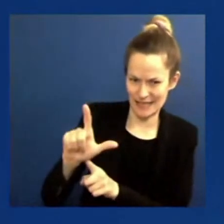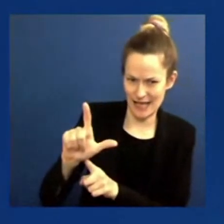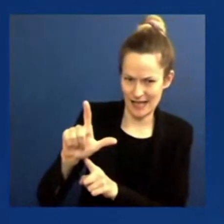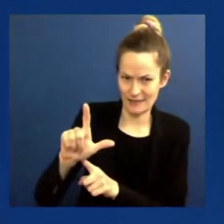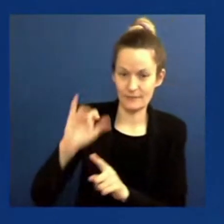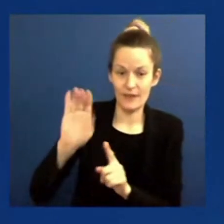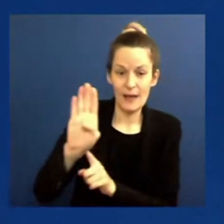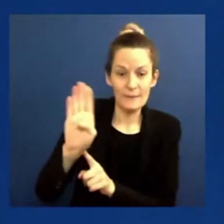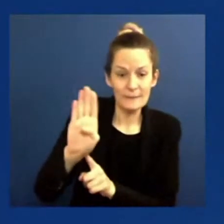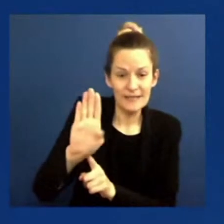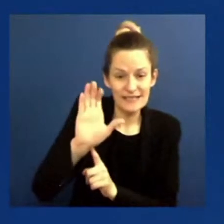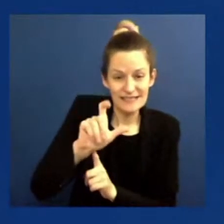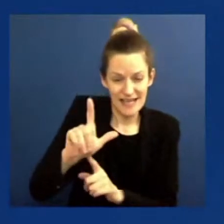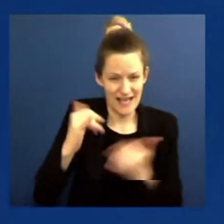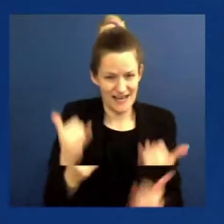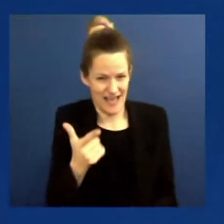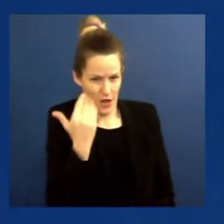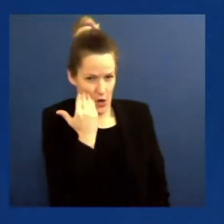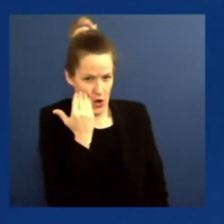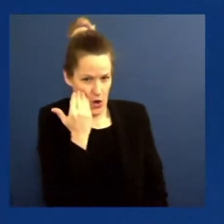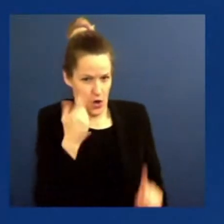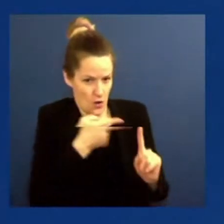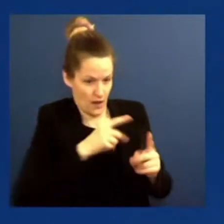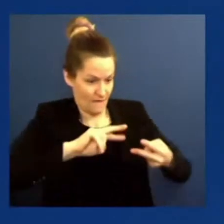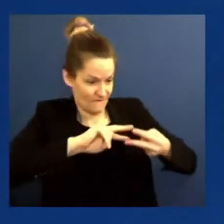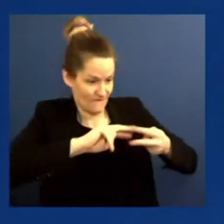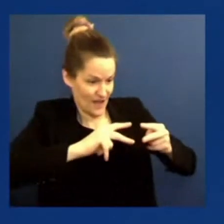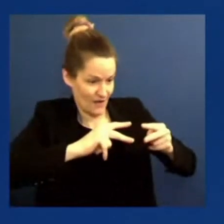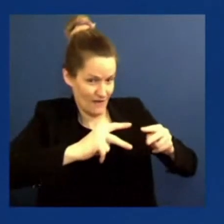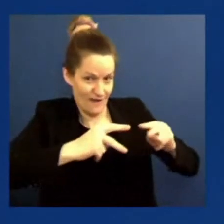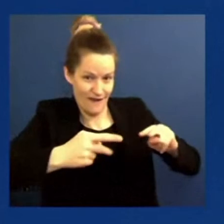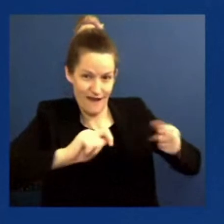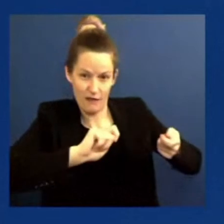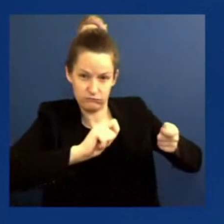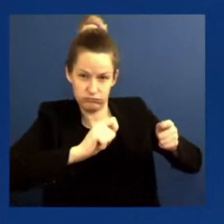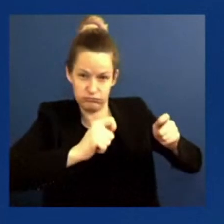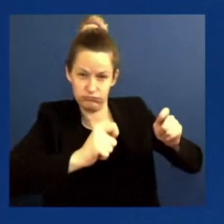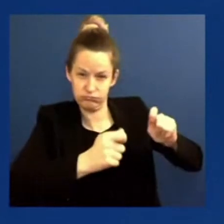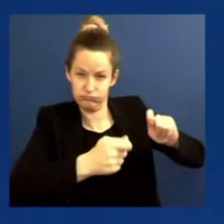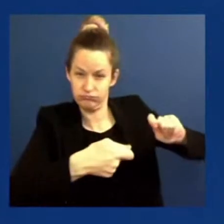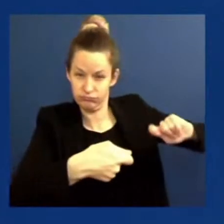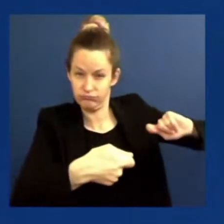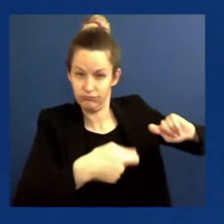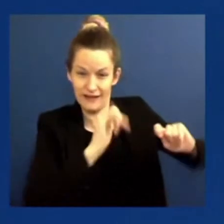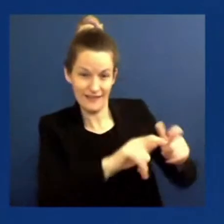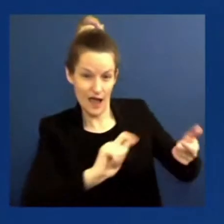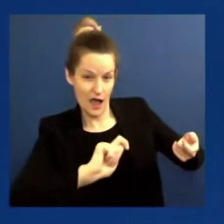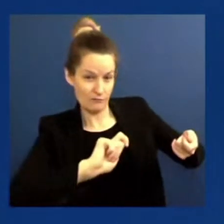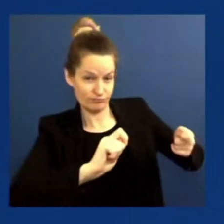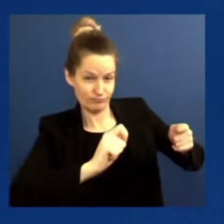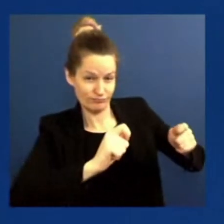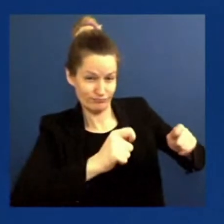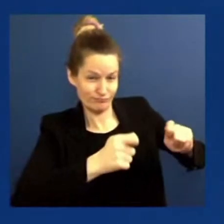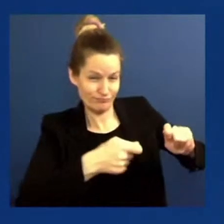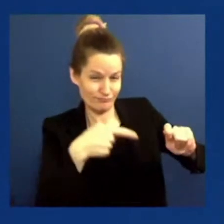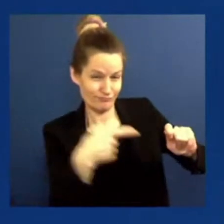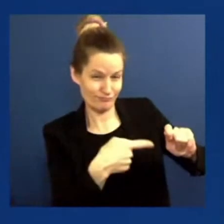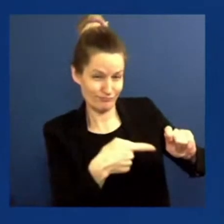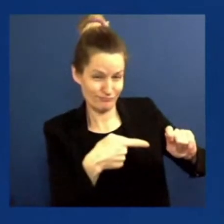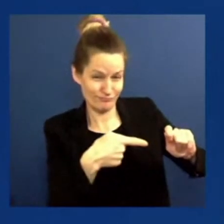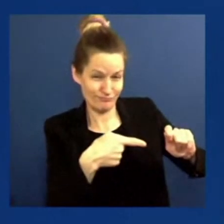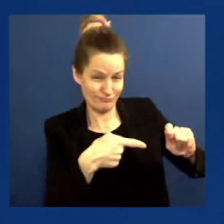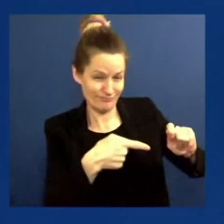causes changes that interfere very, very easily with the binding of antibodies. We see this